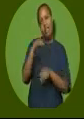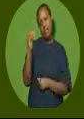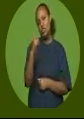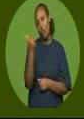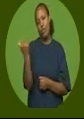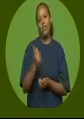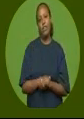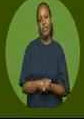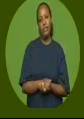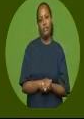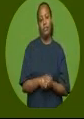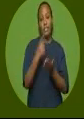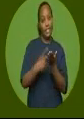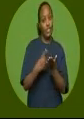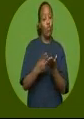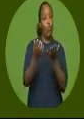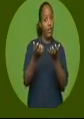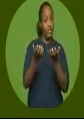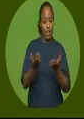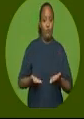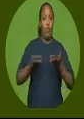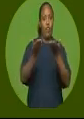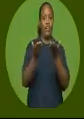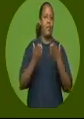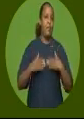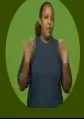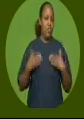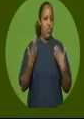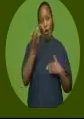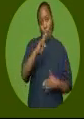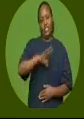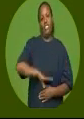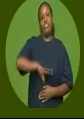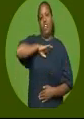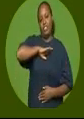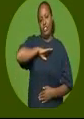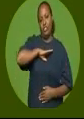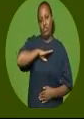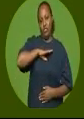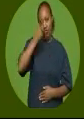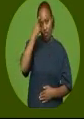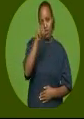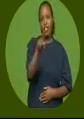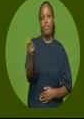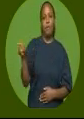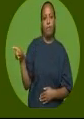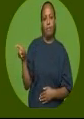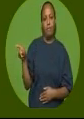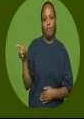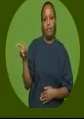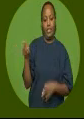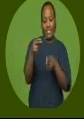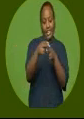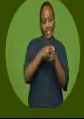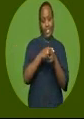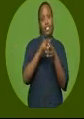on. These wants provide pleasure or satisfaction for them. The